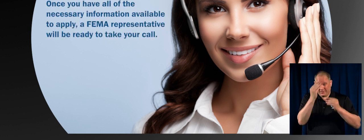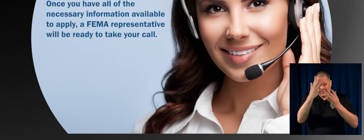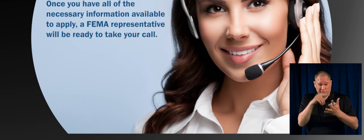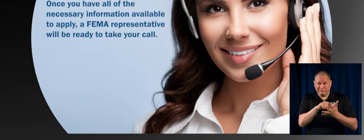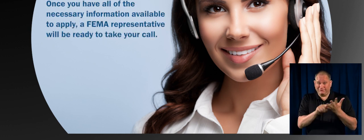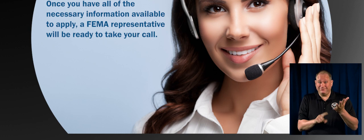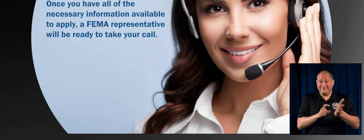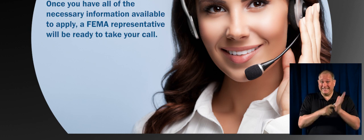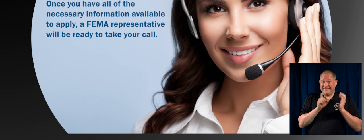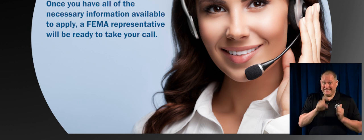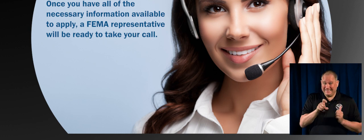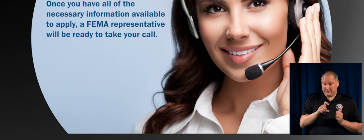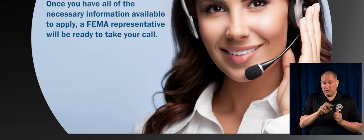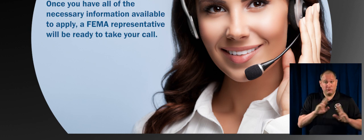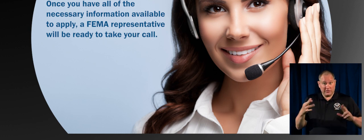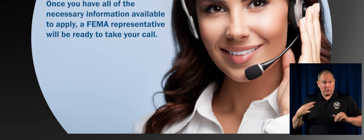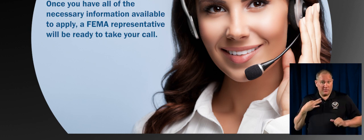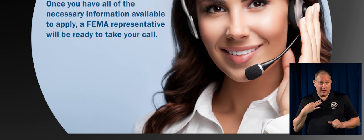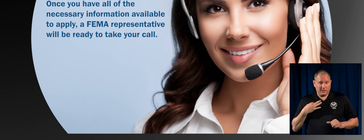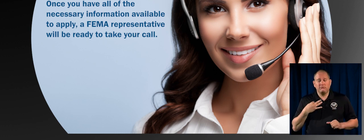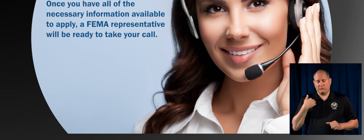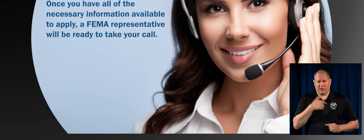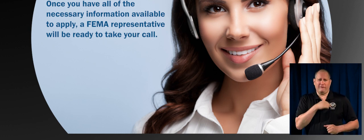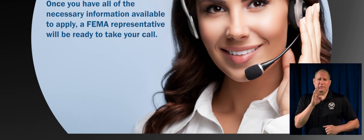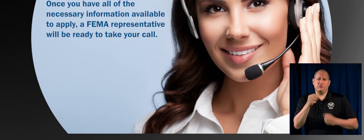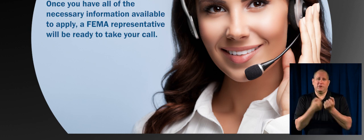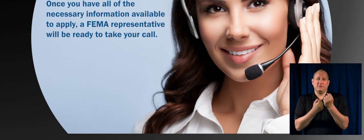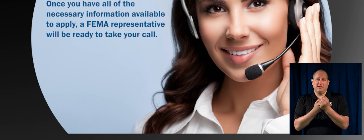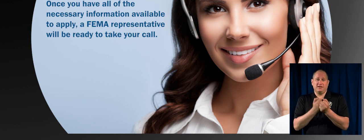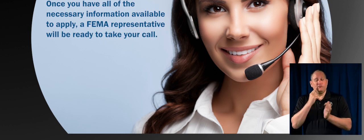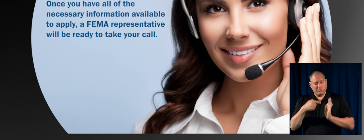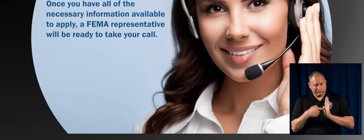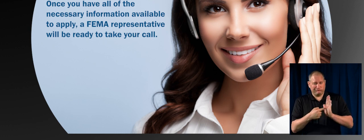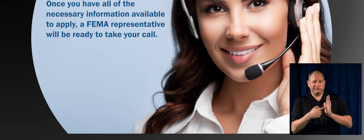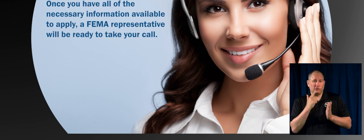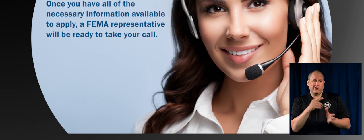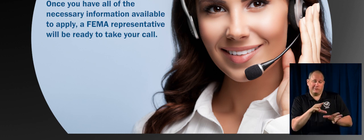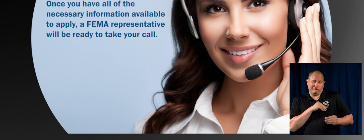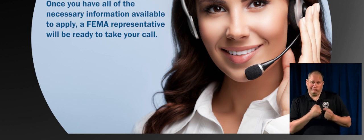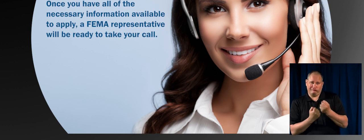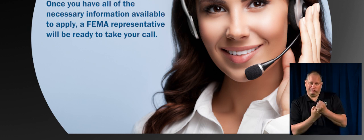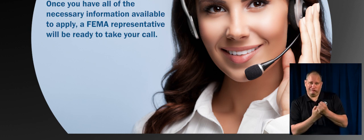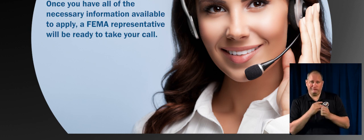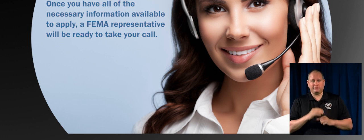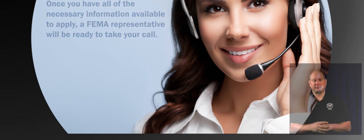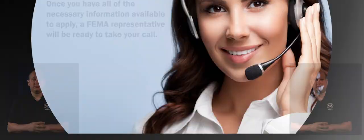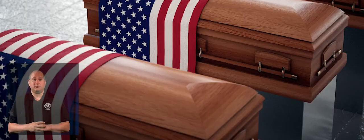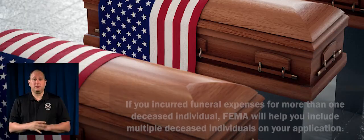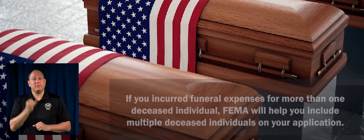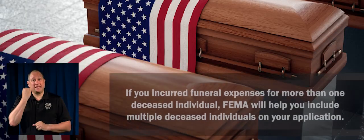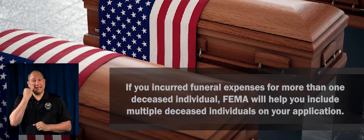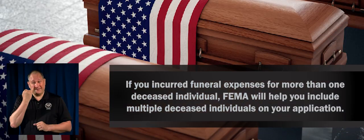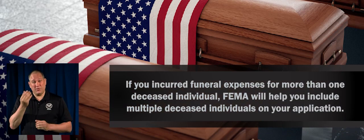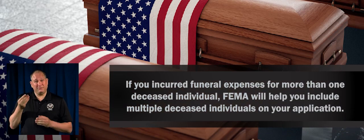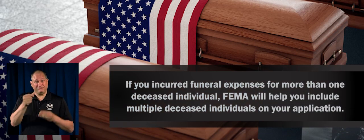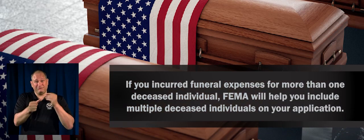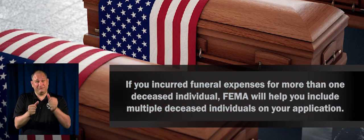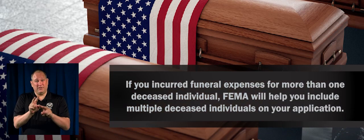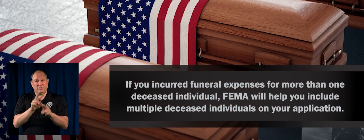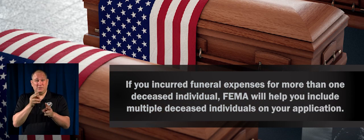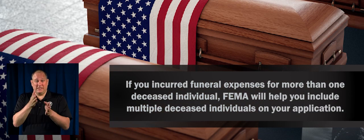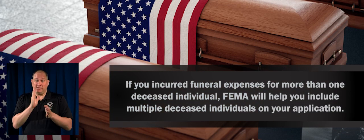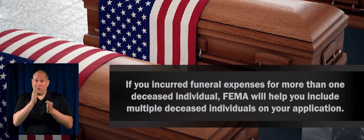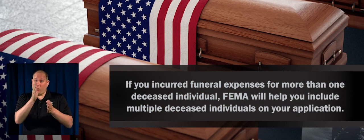of the necessary information available to apply, a FEMA representative will be ready to take your call. If you incurred